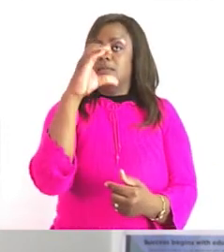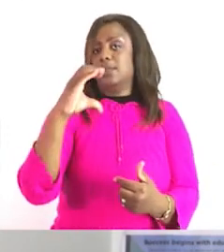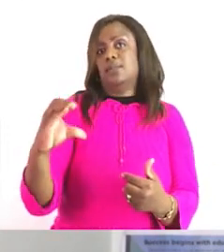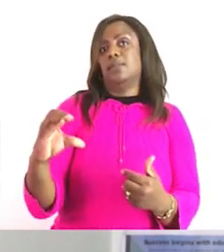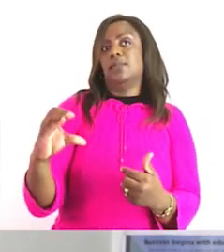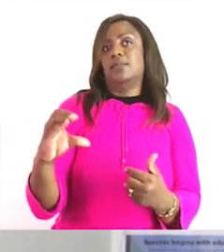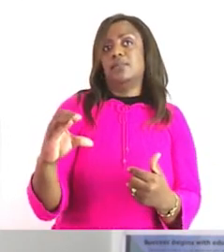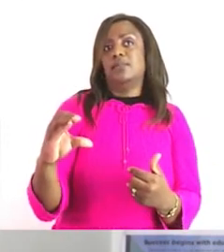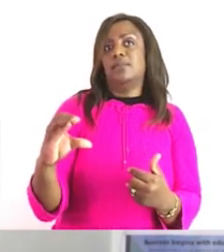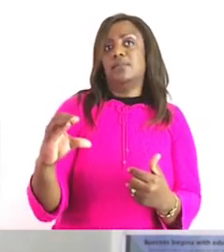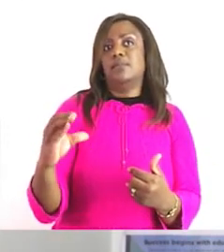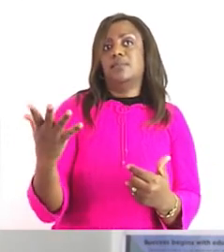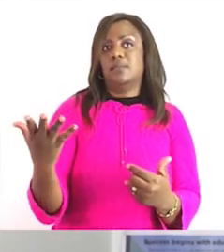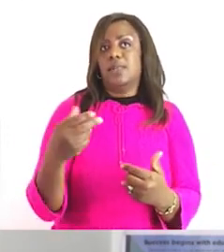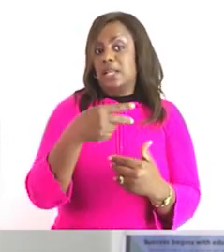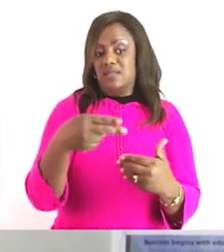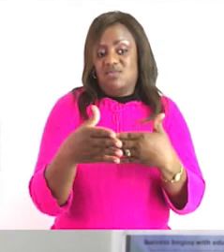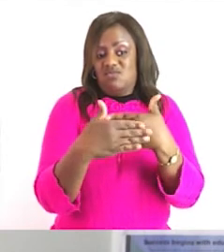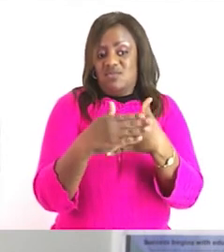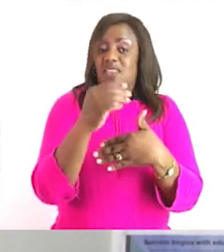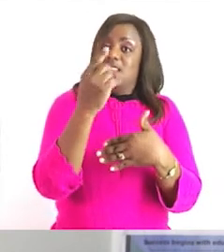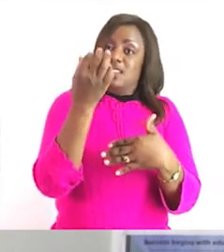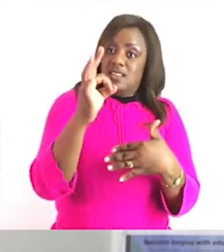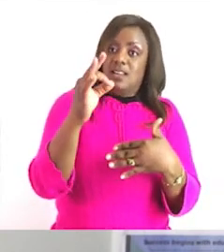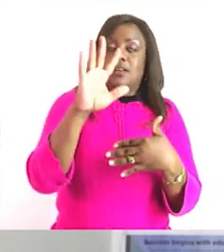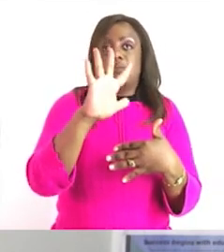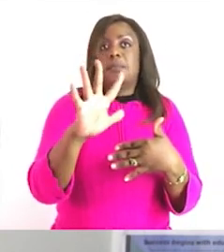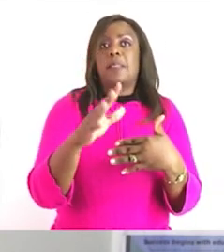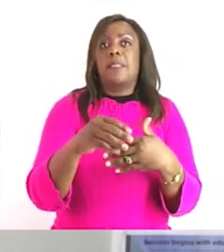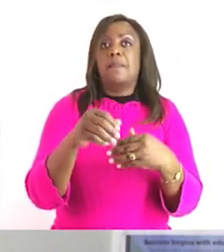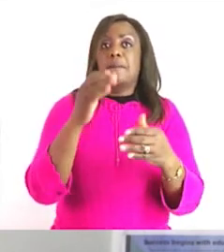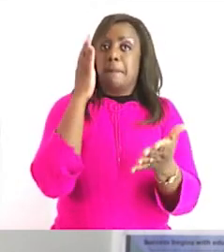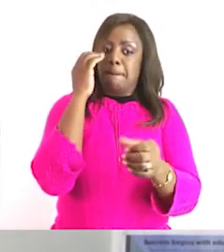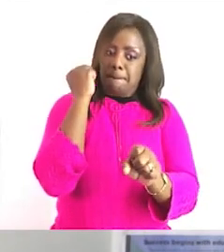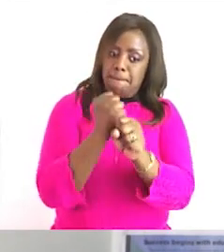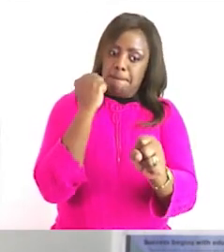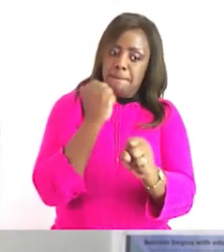degrees Celsius. So this is fixed.